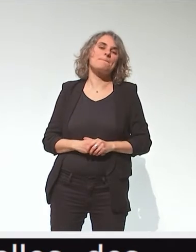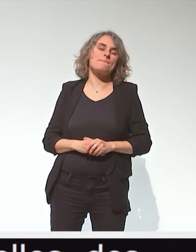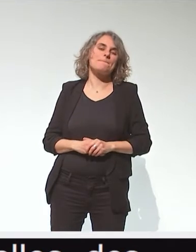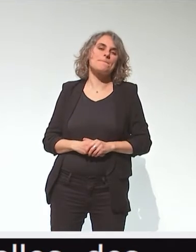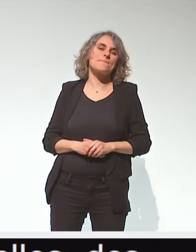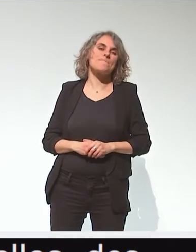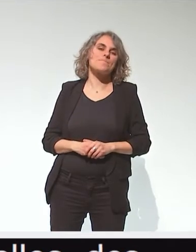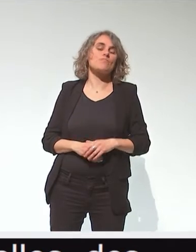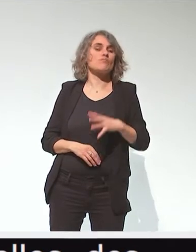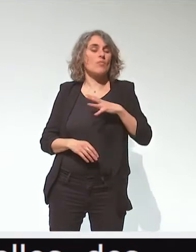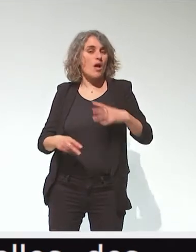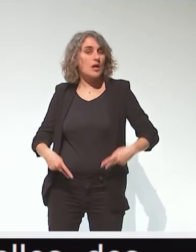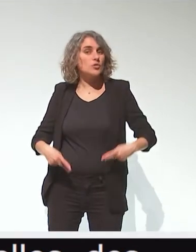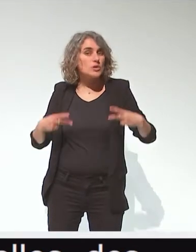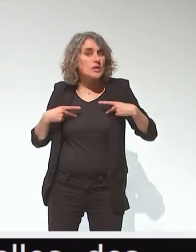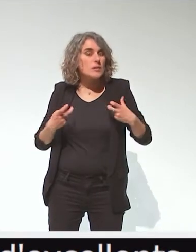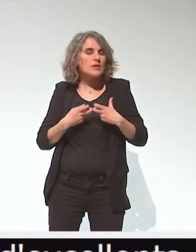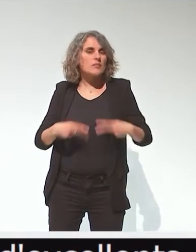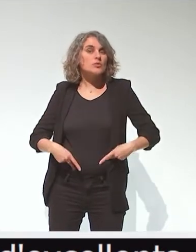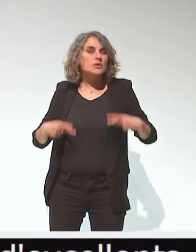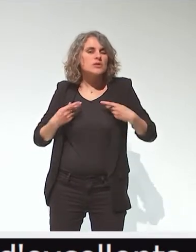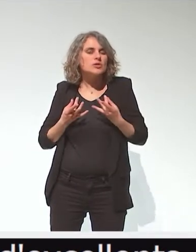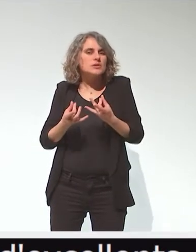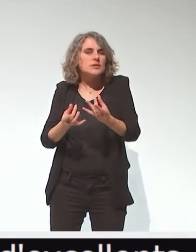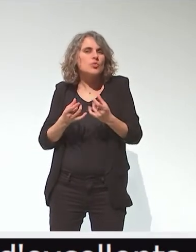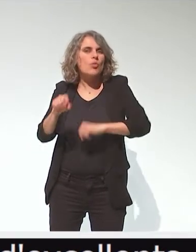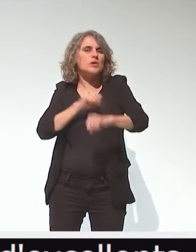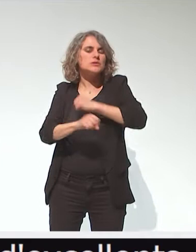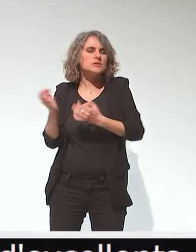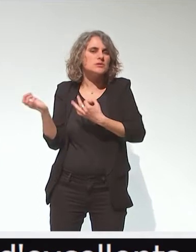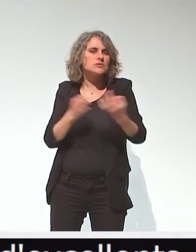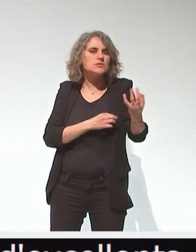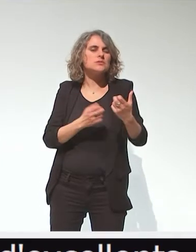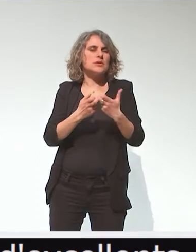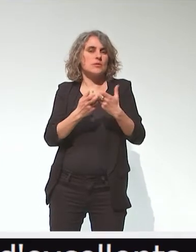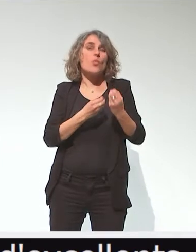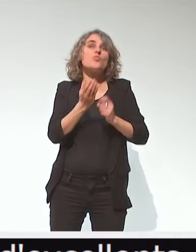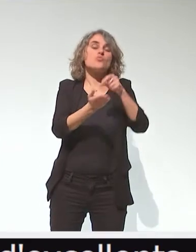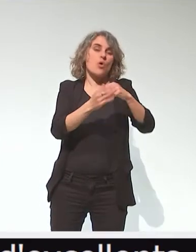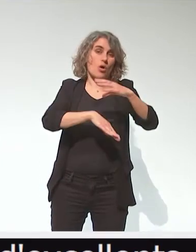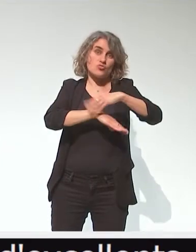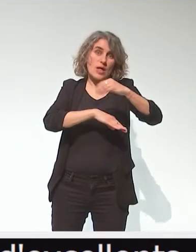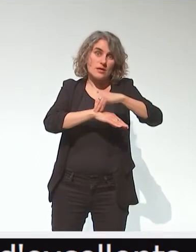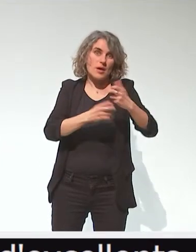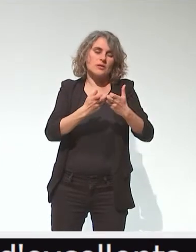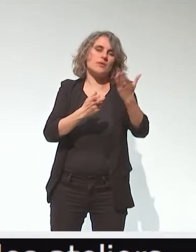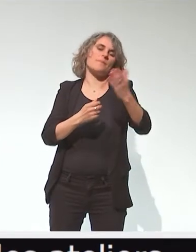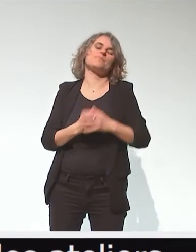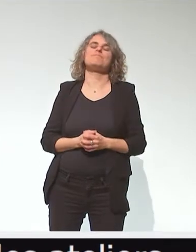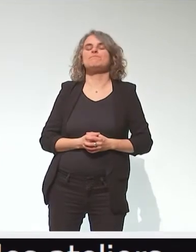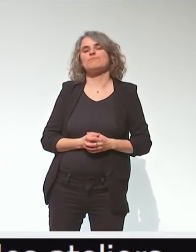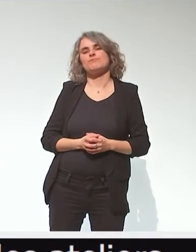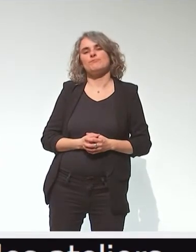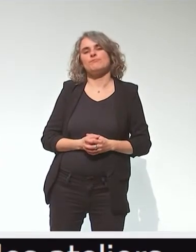process within the Bundesagentur. And the Swedish Public Employment Service, for instance, launched a large communication campaign